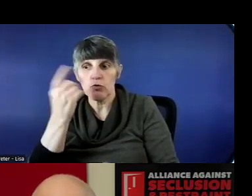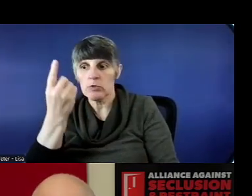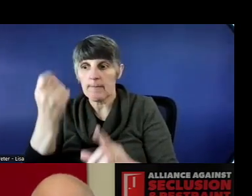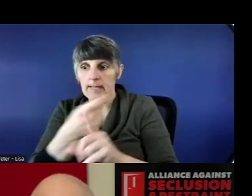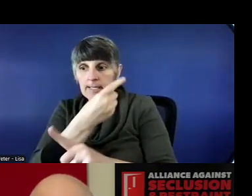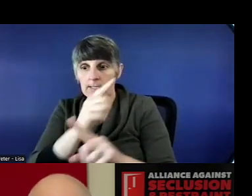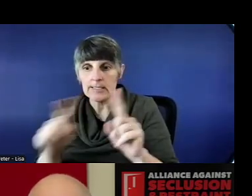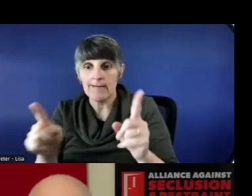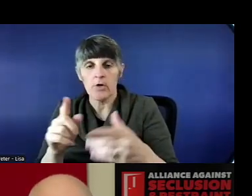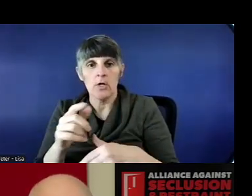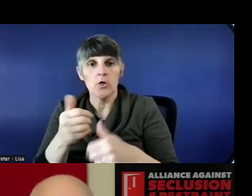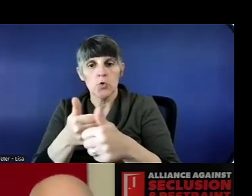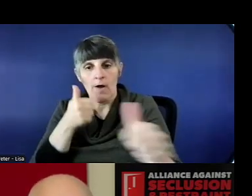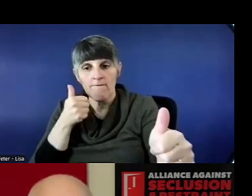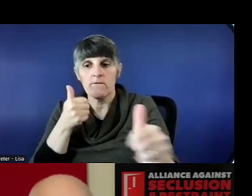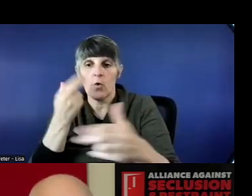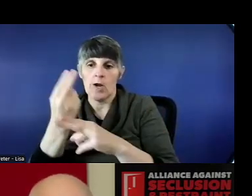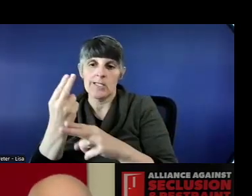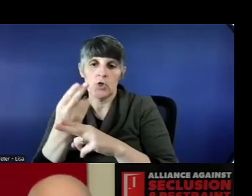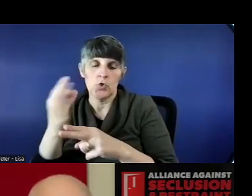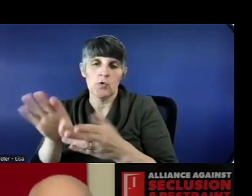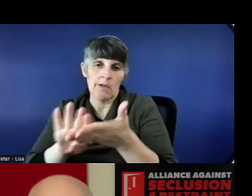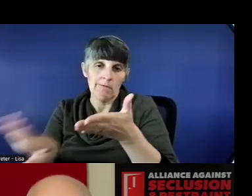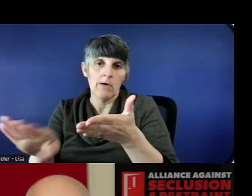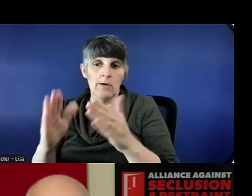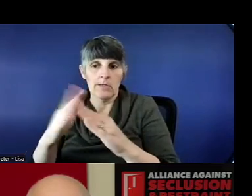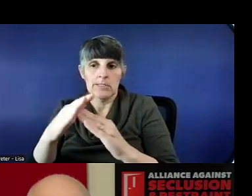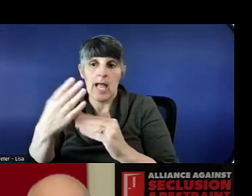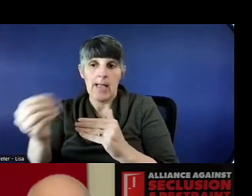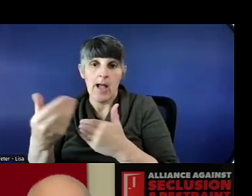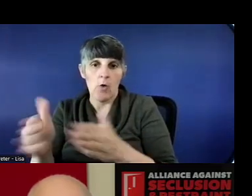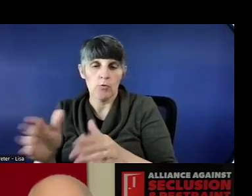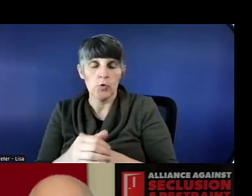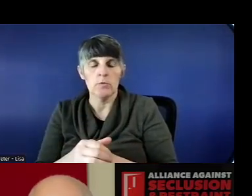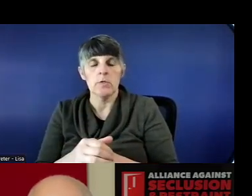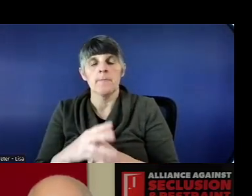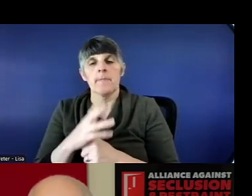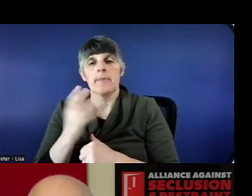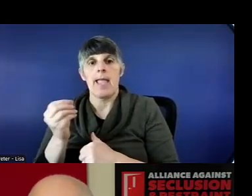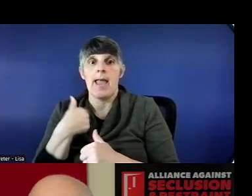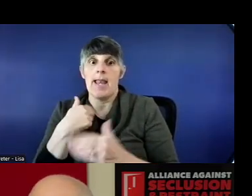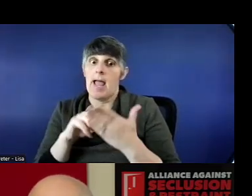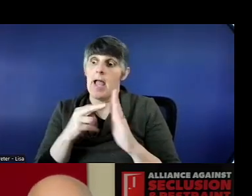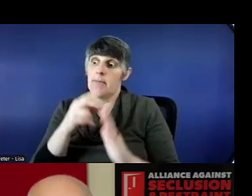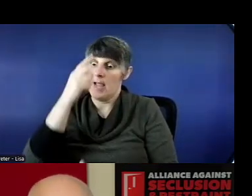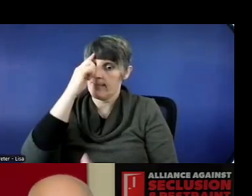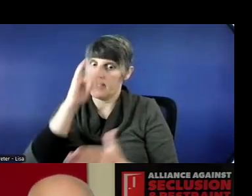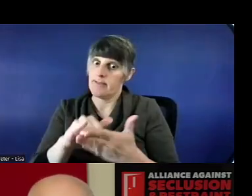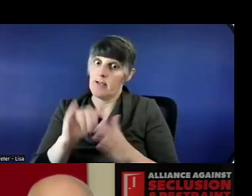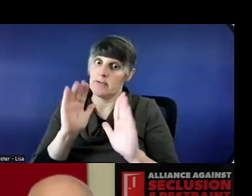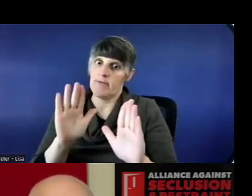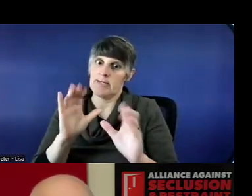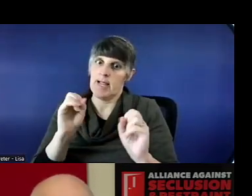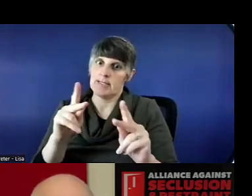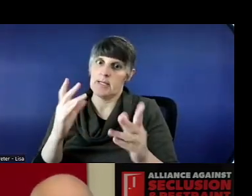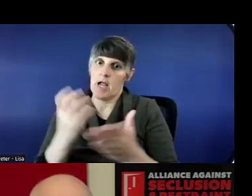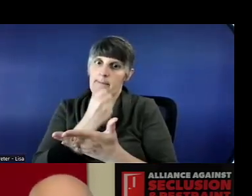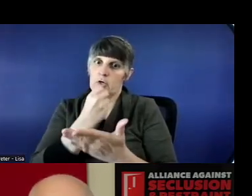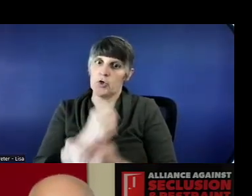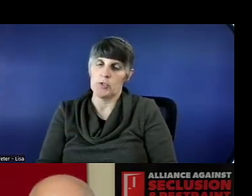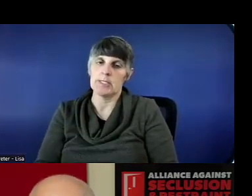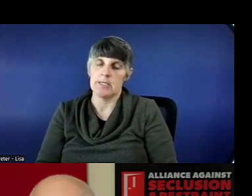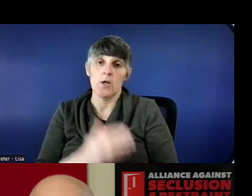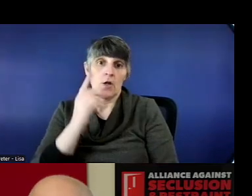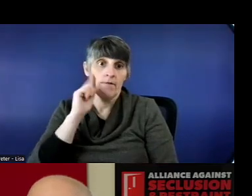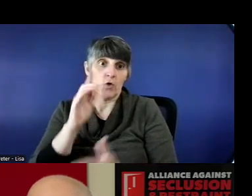else, to move away from the use of these timeout rooms. And I think that's a fantastic opportunity,